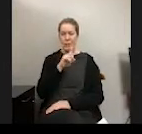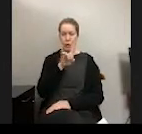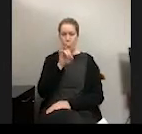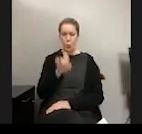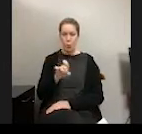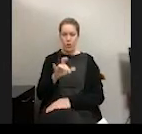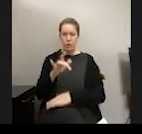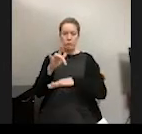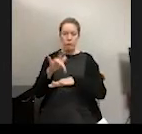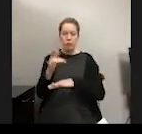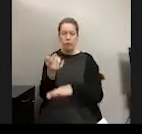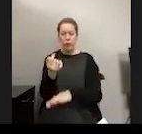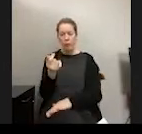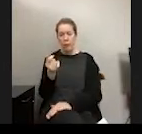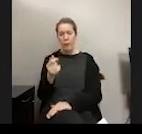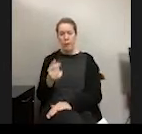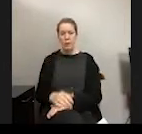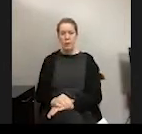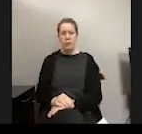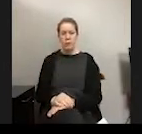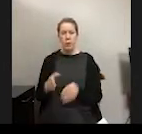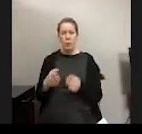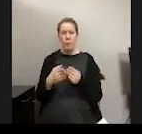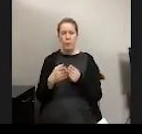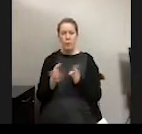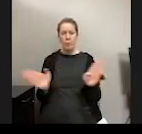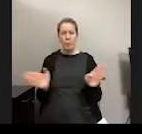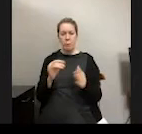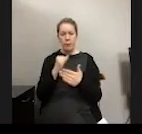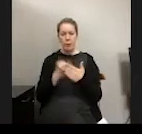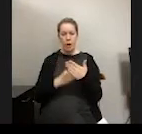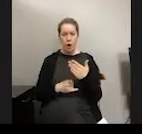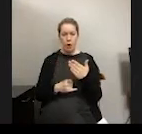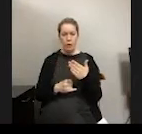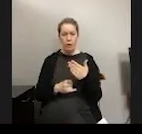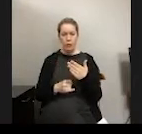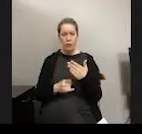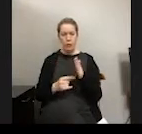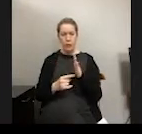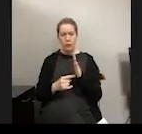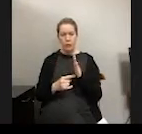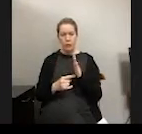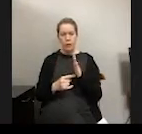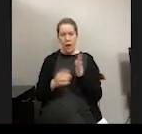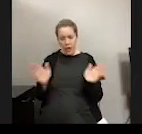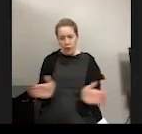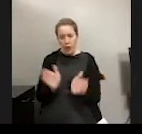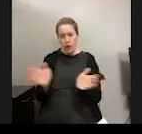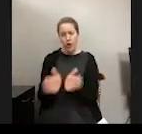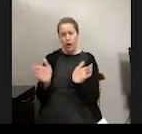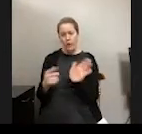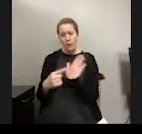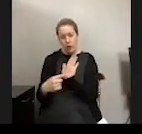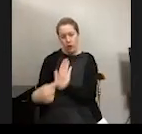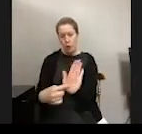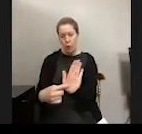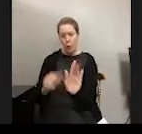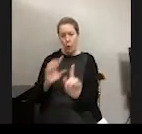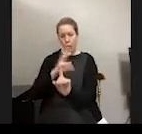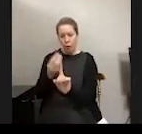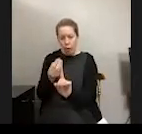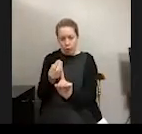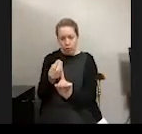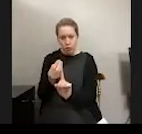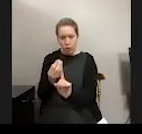art reveals about the fabric of the city. So how will public art encourage and reveal the cultural fabric of the city's